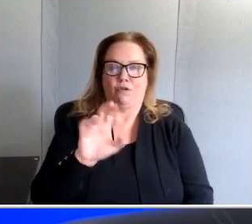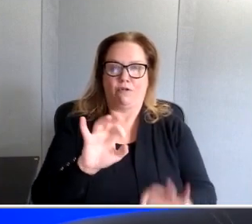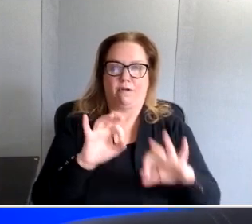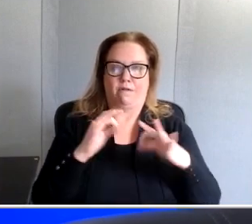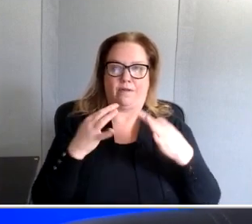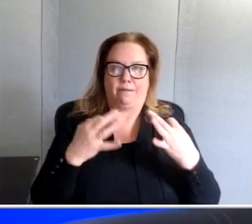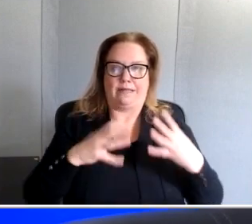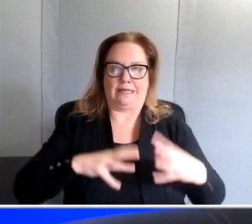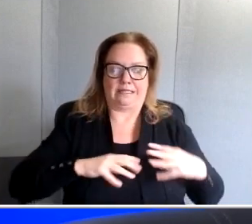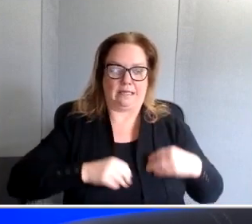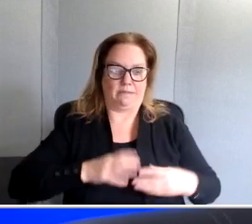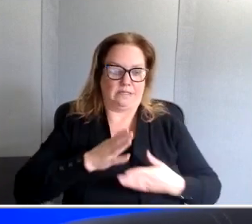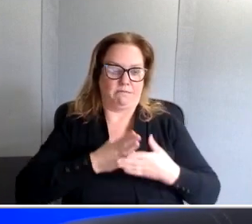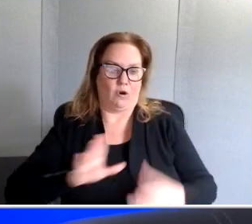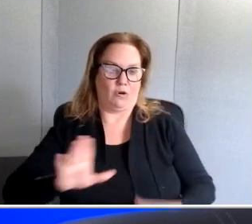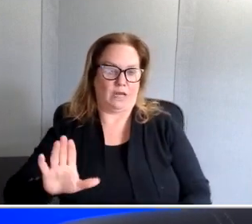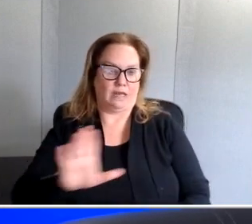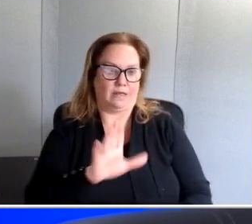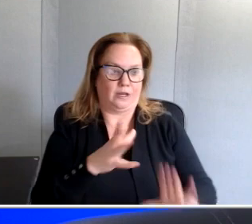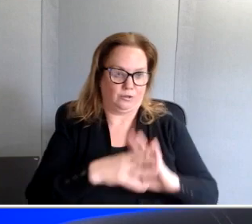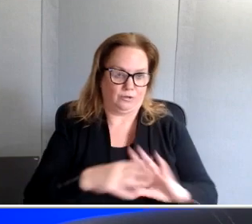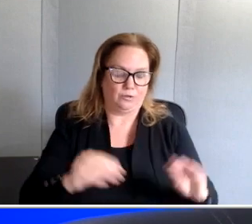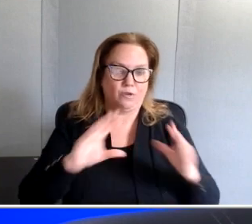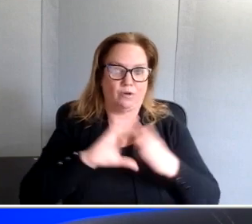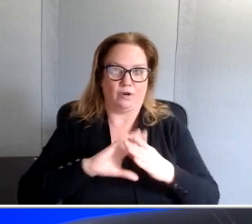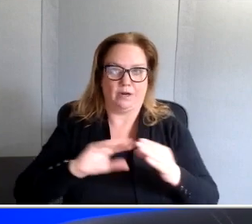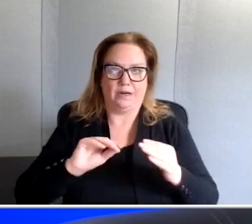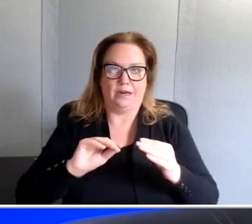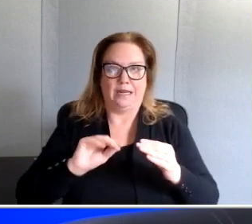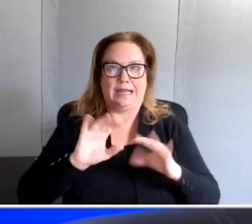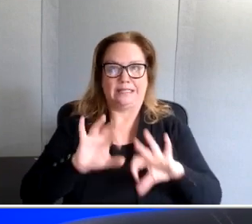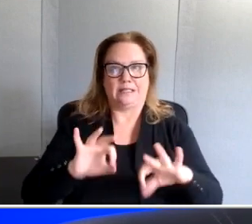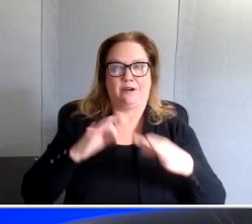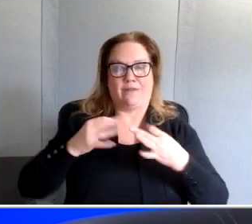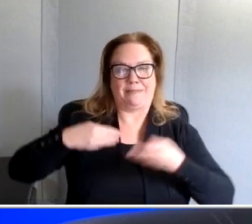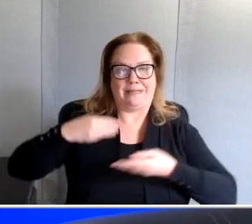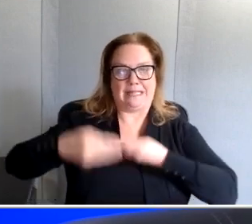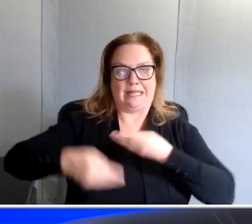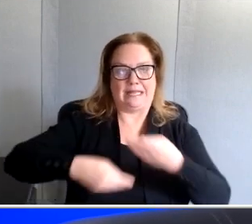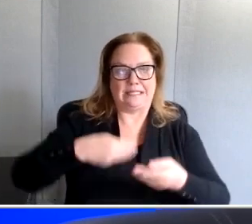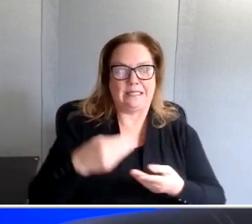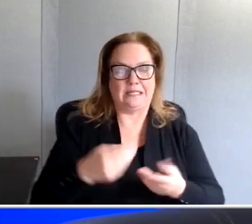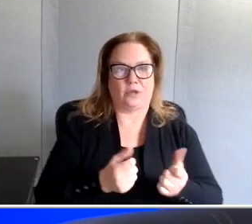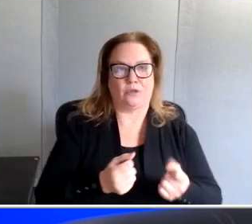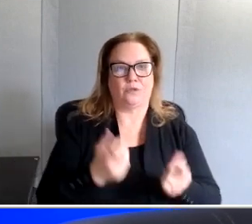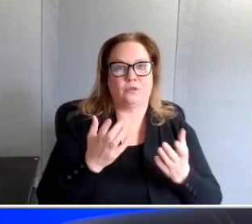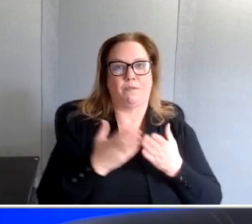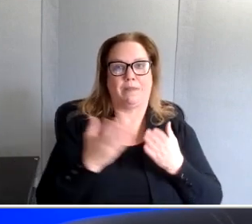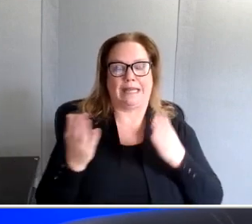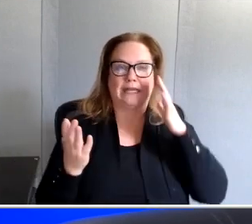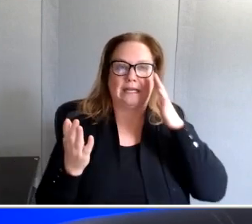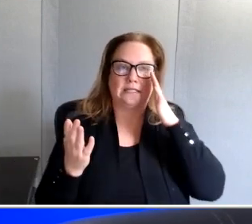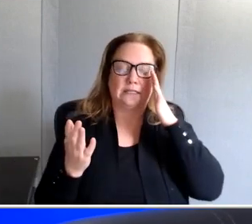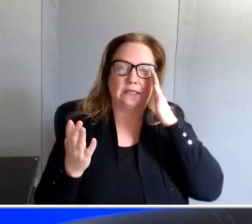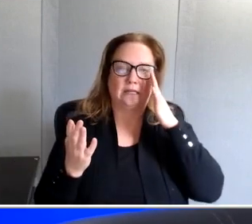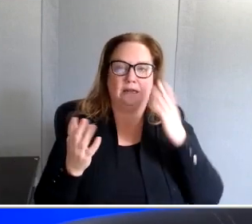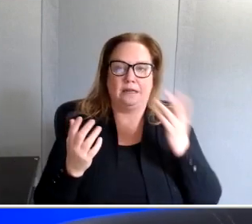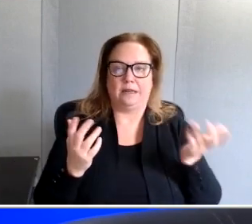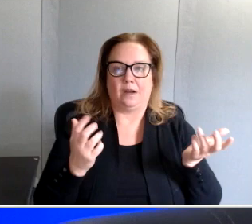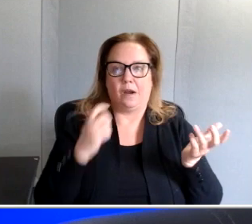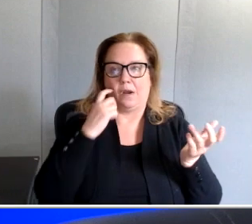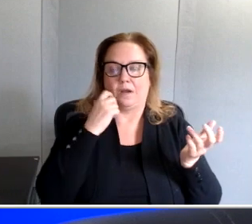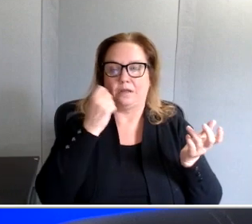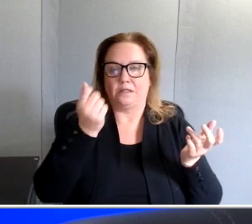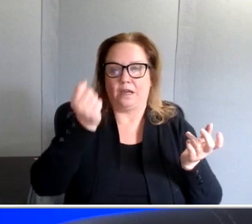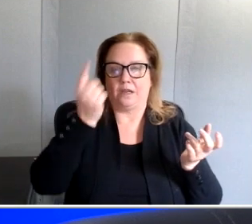as part of their story, right? It's their family's legacy. Mm-hmm. And so there's just so many things, but really at the end of the day, it's understanding